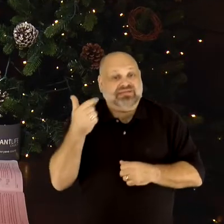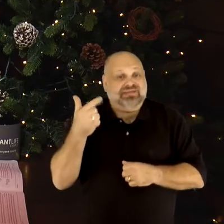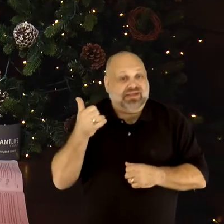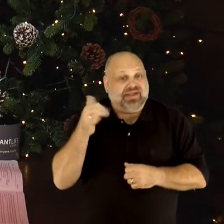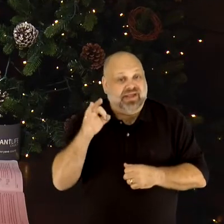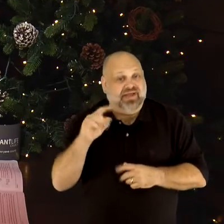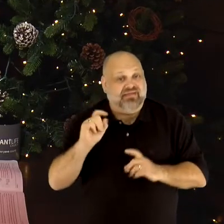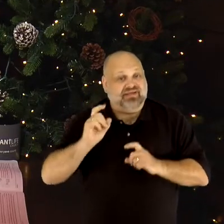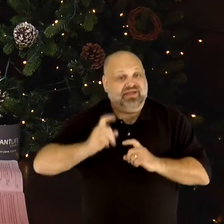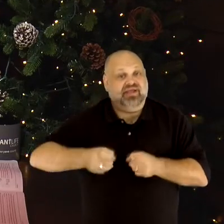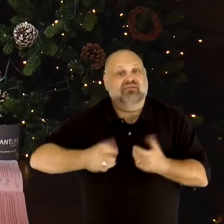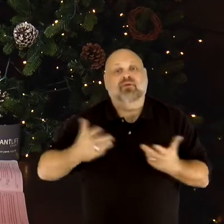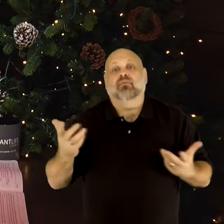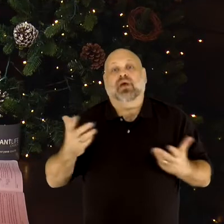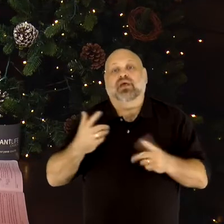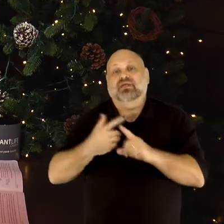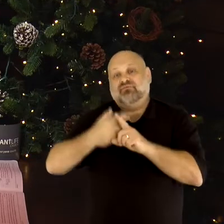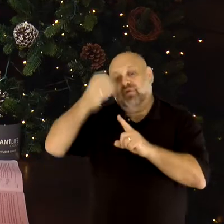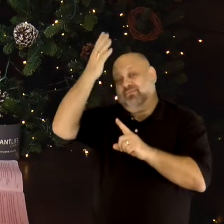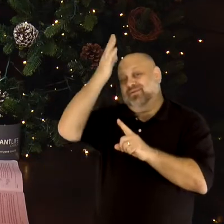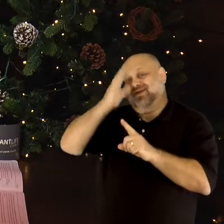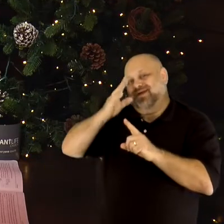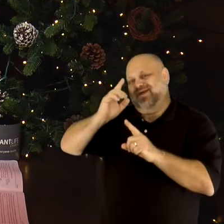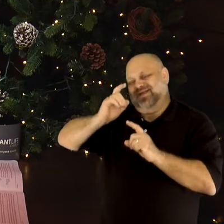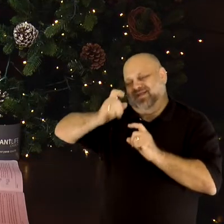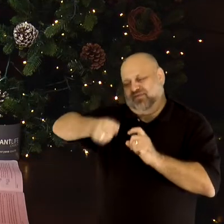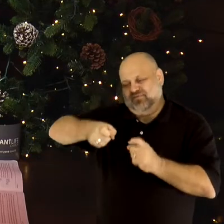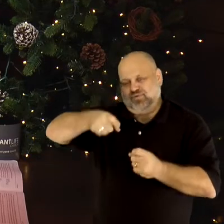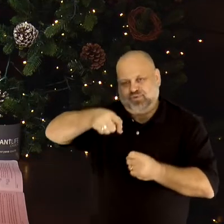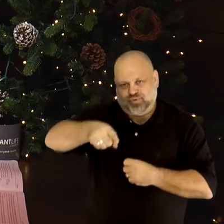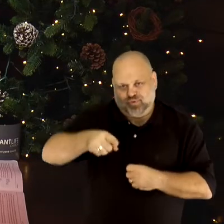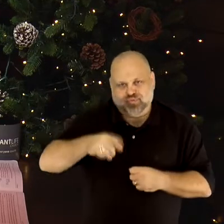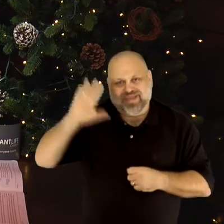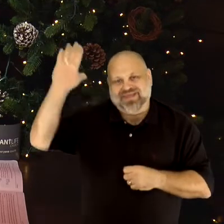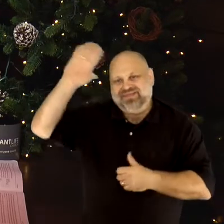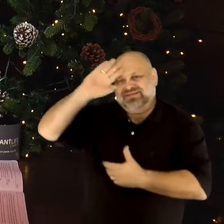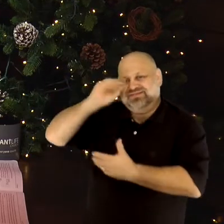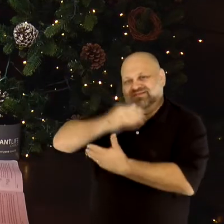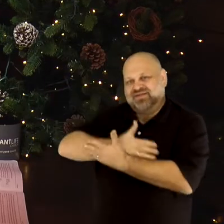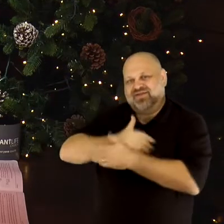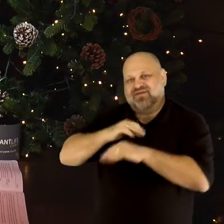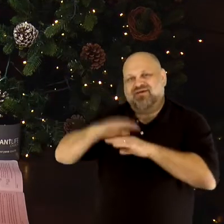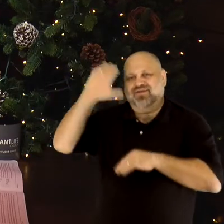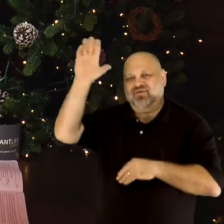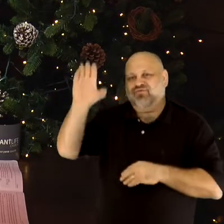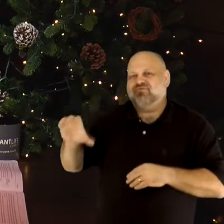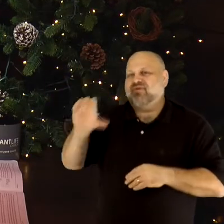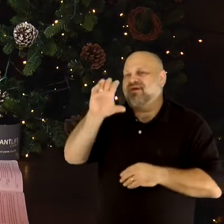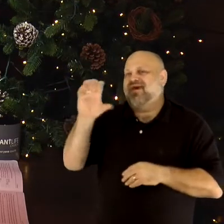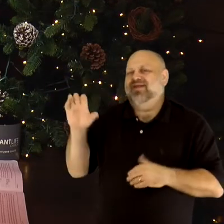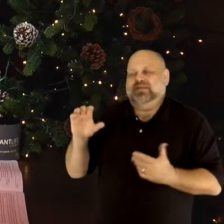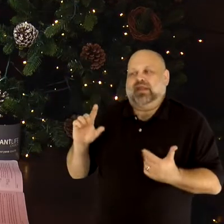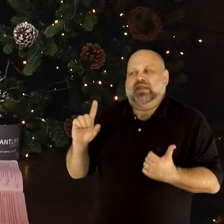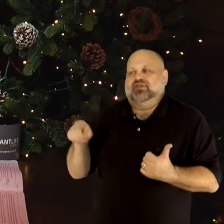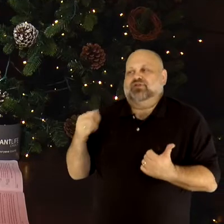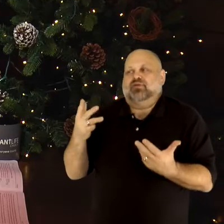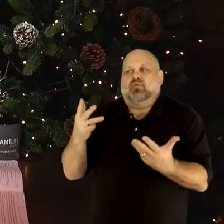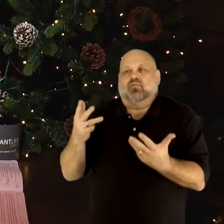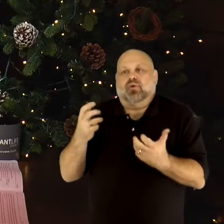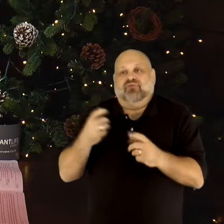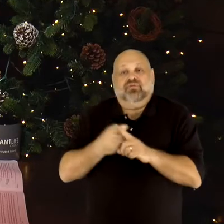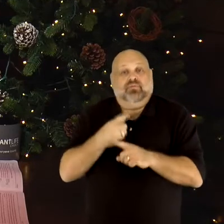gift given is given from God to you. His Son on a cross, and all He wants from